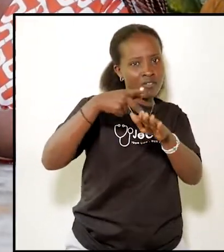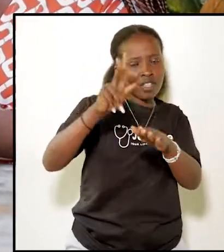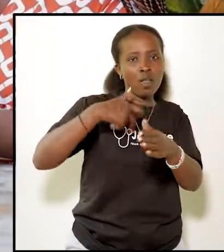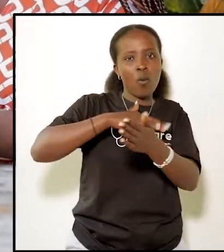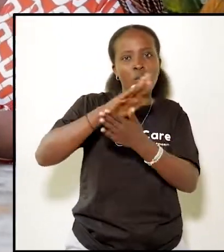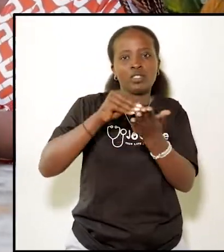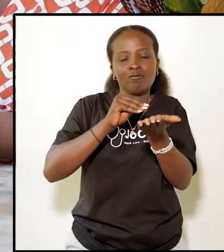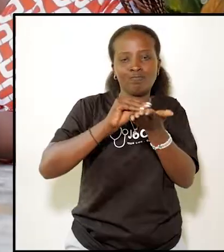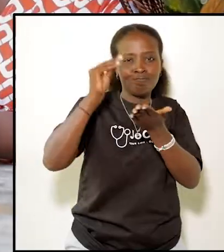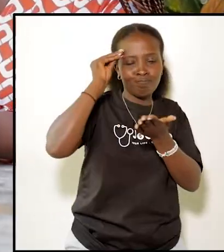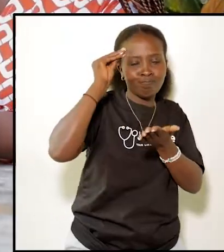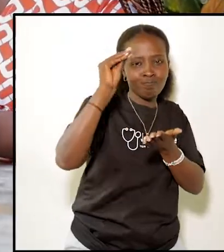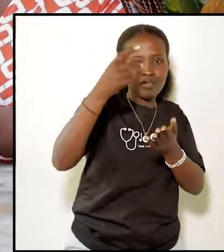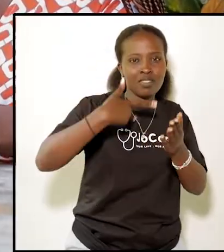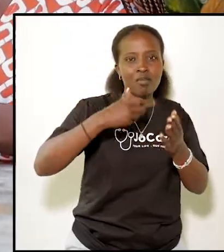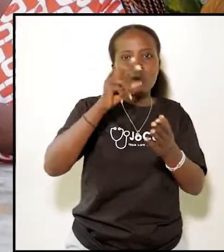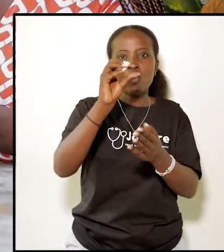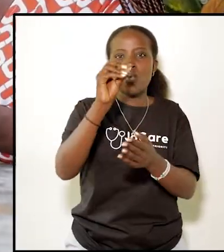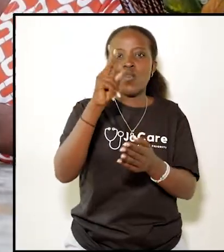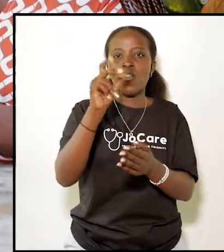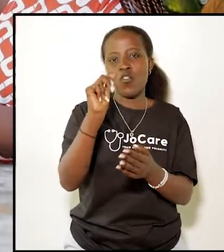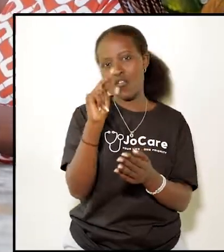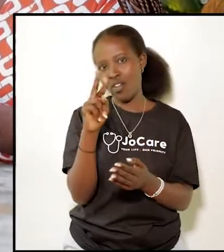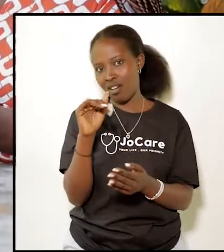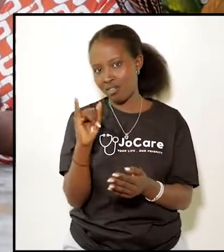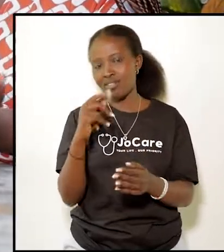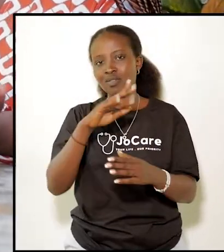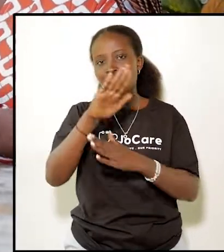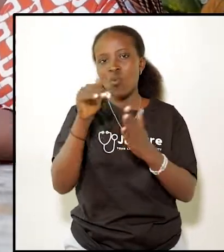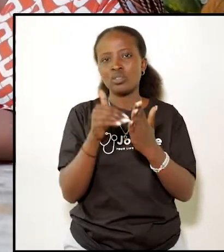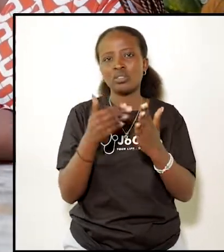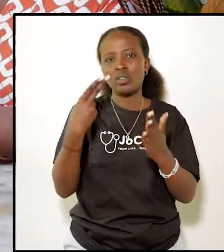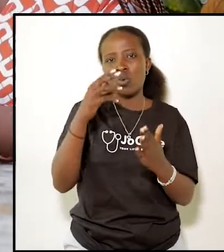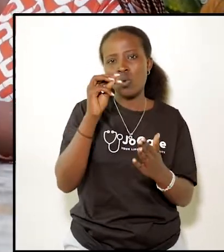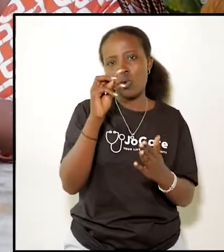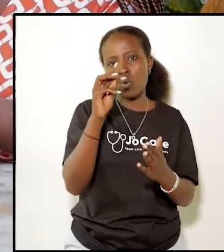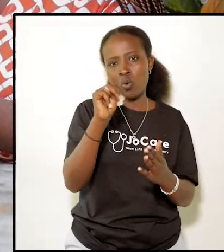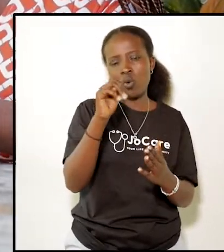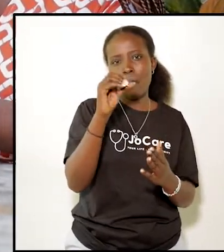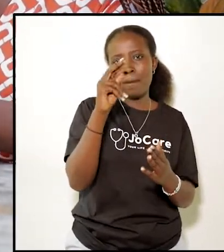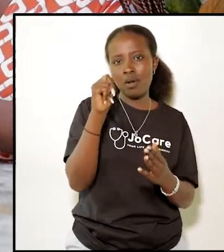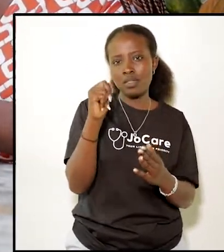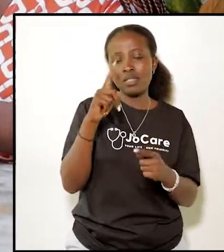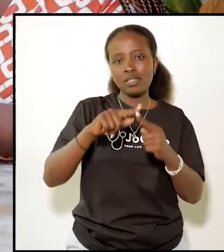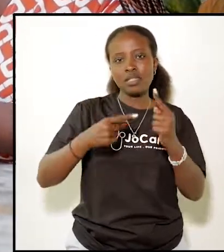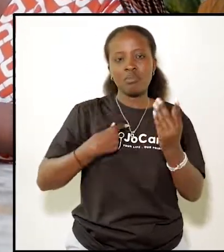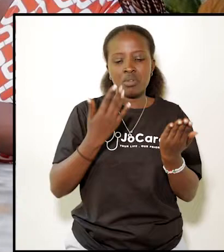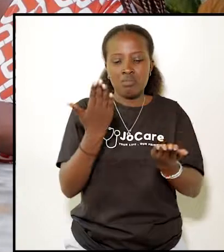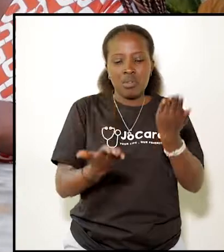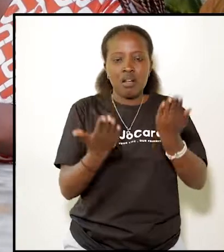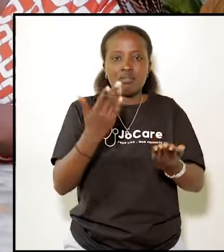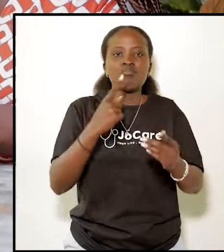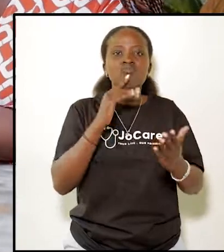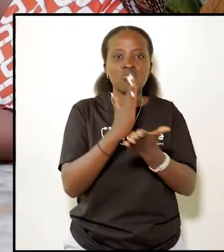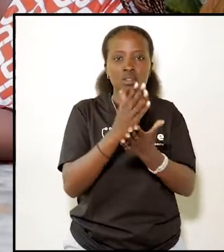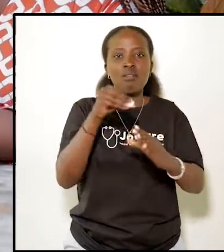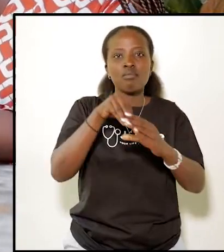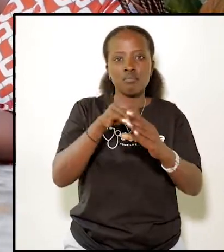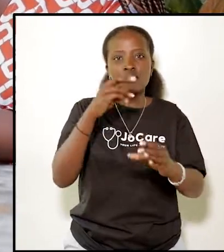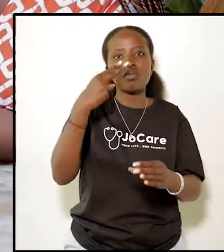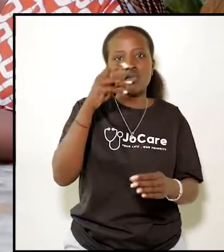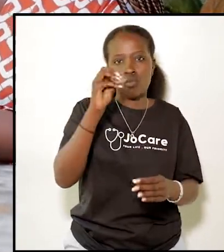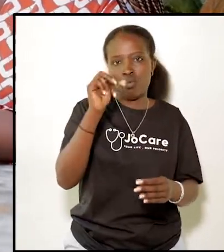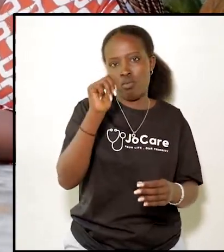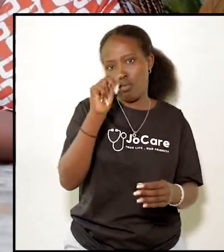sends wrong messages to the ovary, which in turn gives the wrong hormones or irregularity in the hormone, imbalance in the hormones.